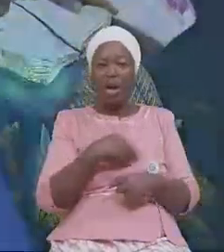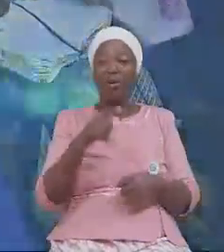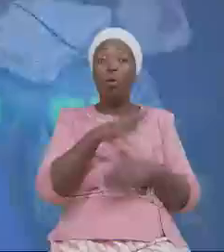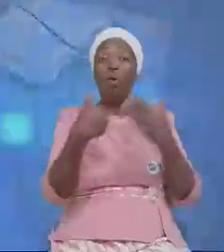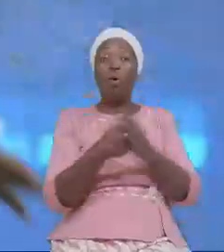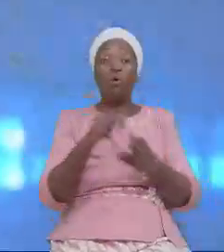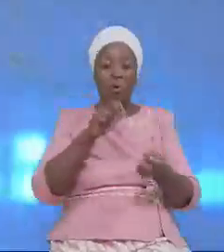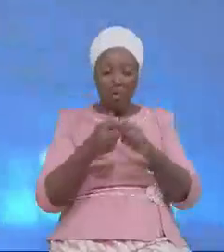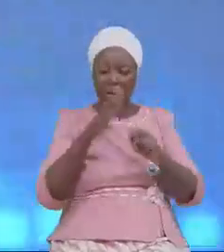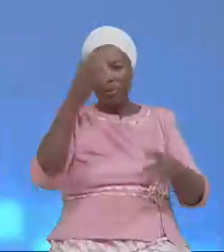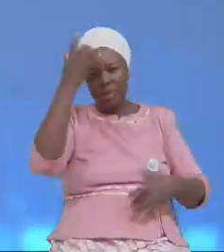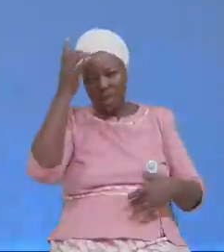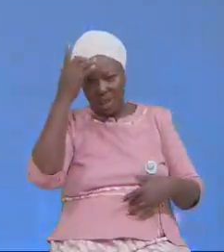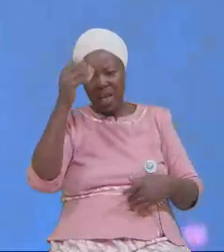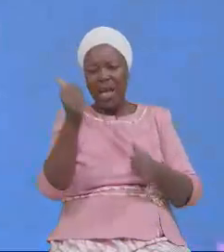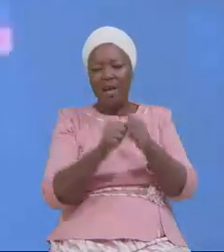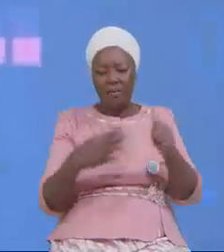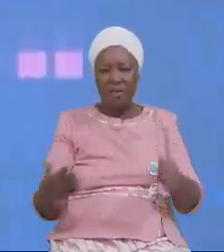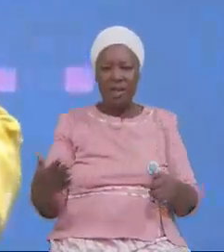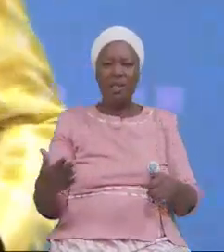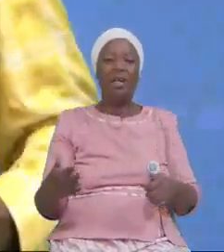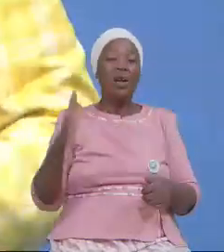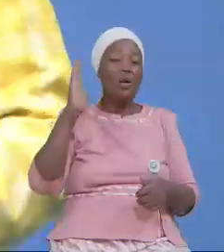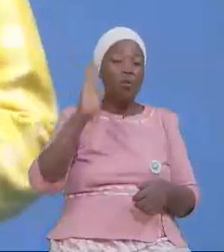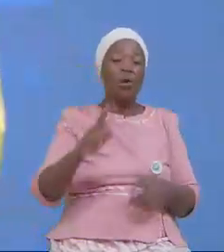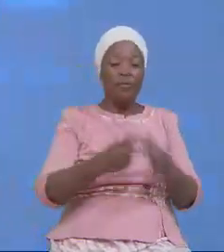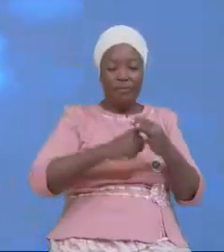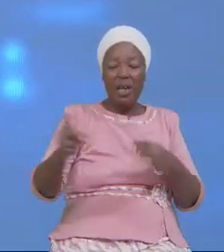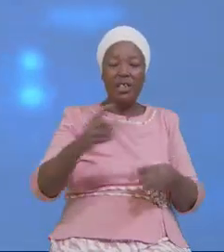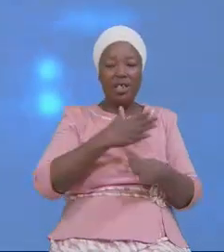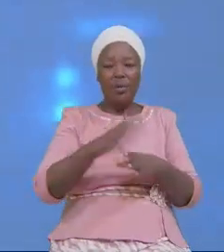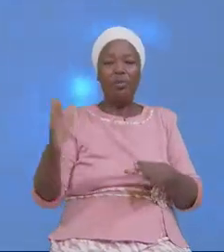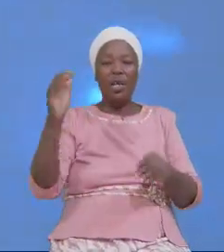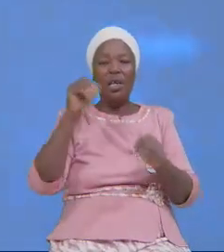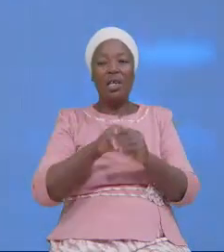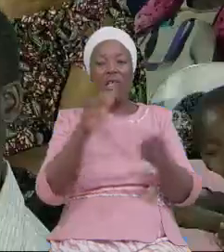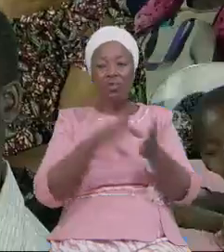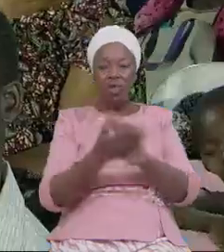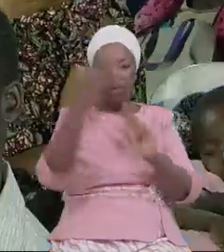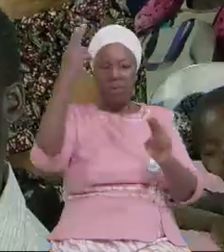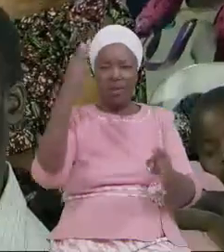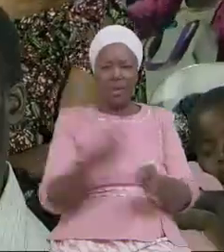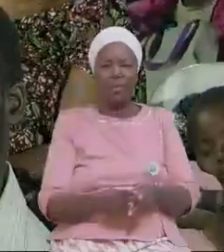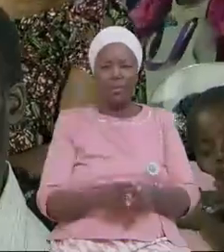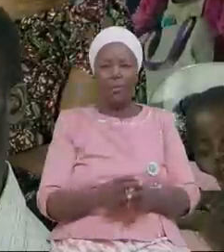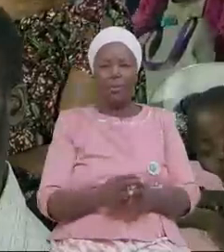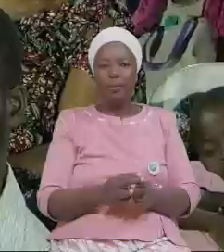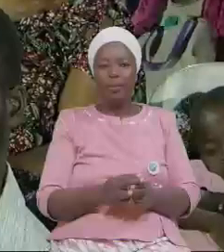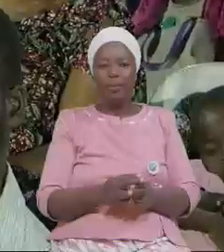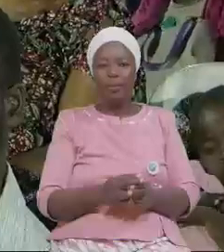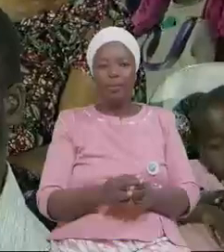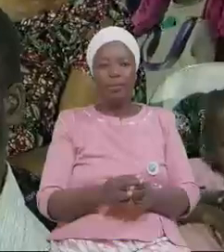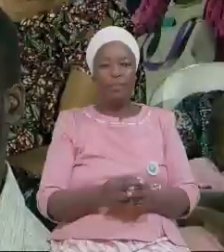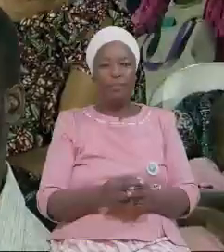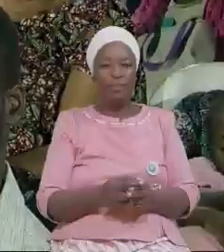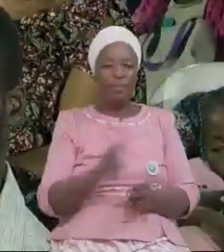and your sickness, everything will vanish away in Jesus' name.